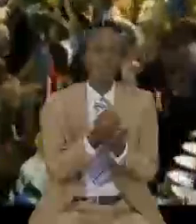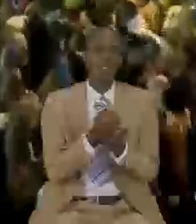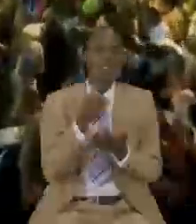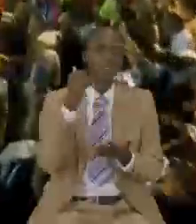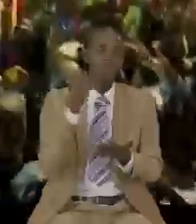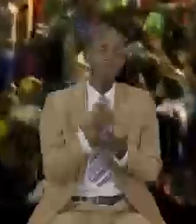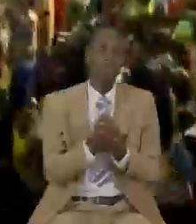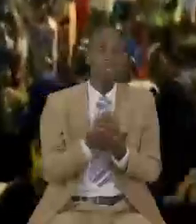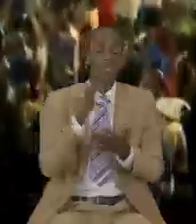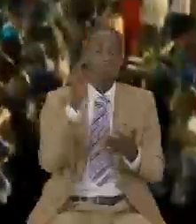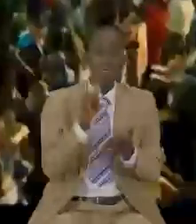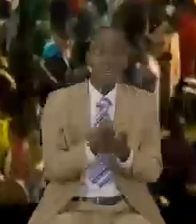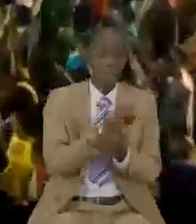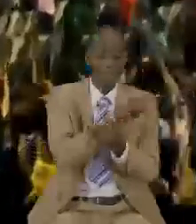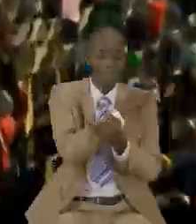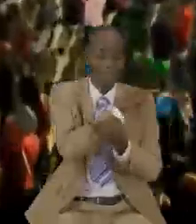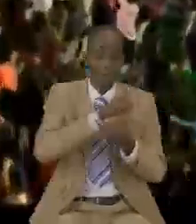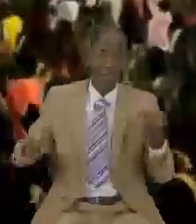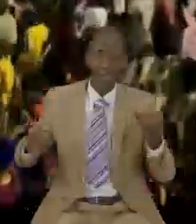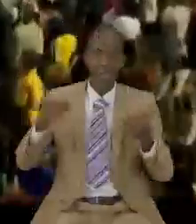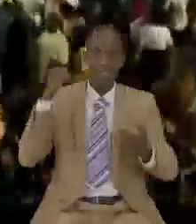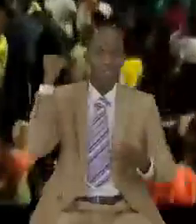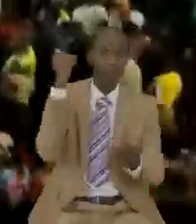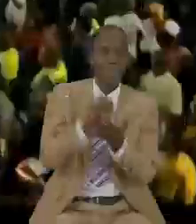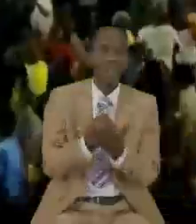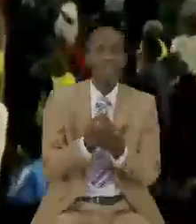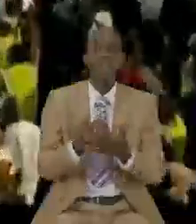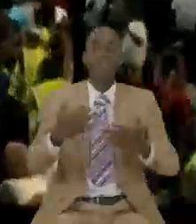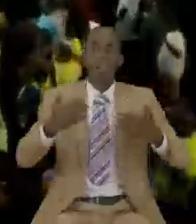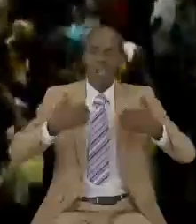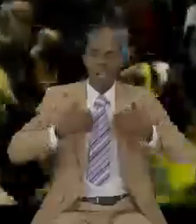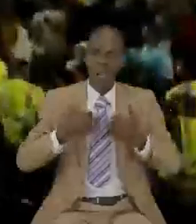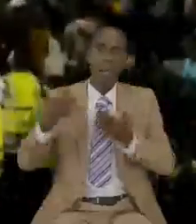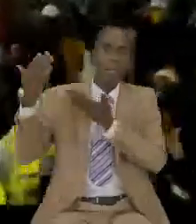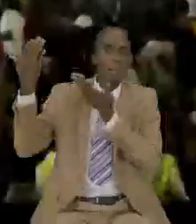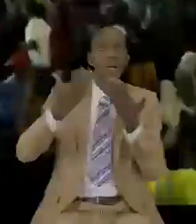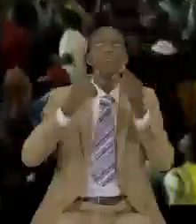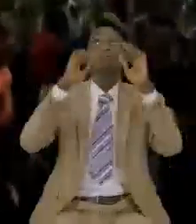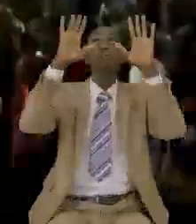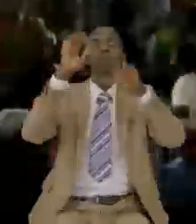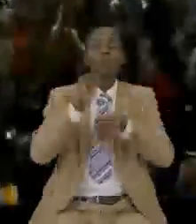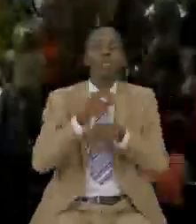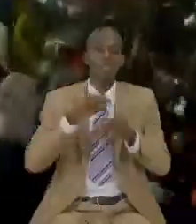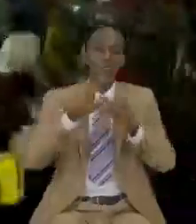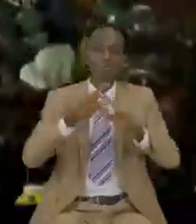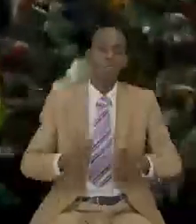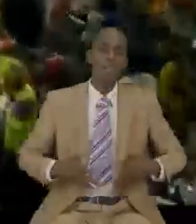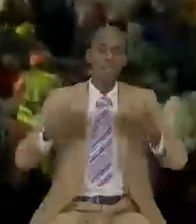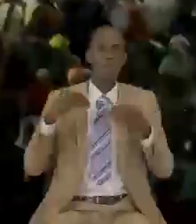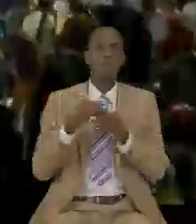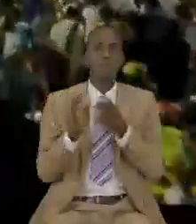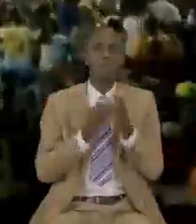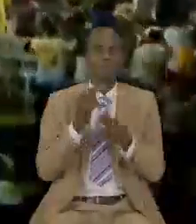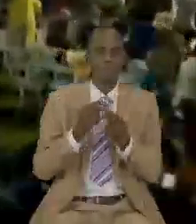Amen. That final amen has dropped the miracle in your life. Check